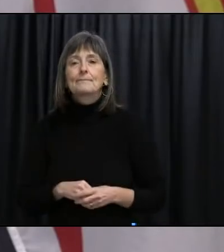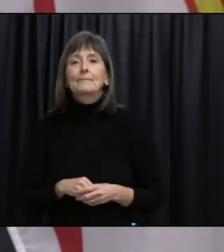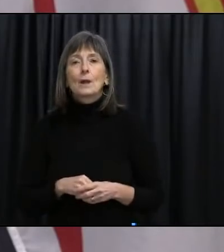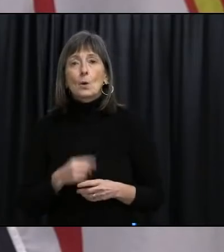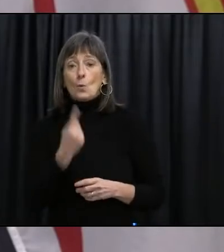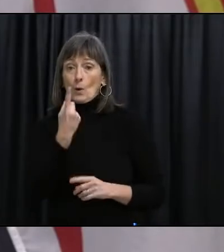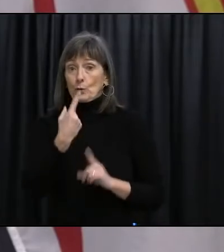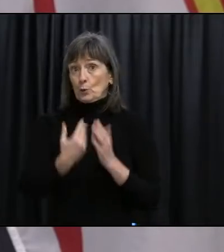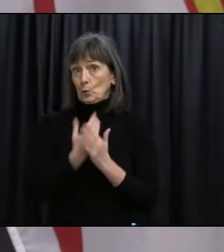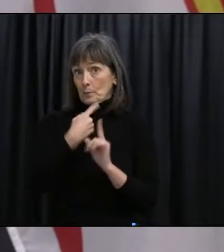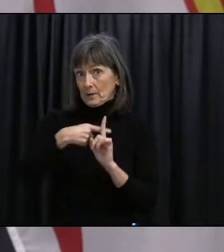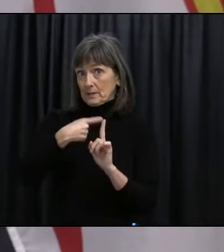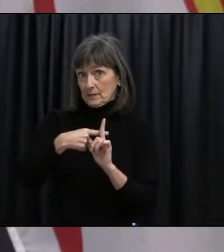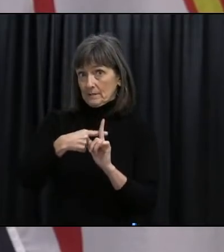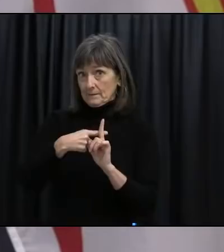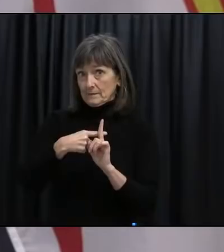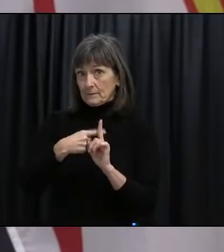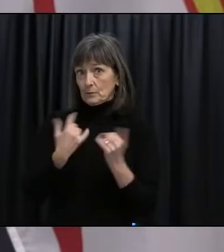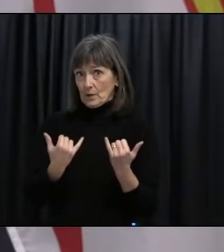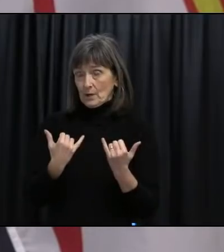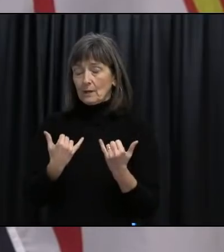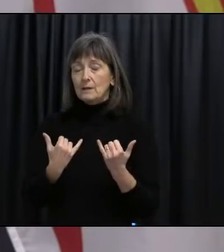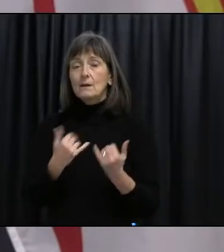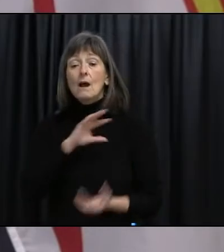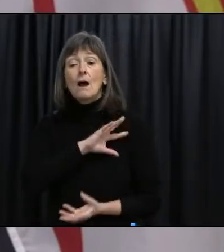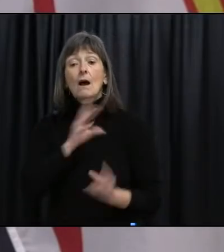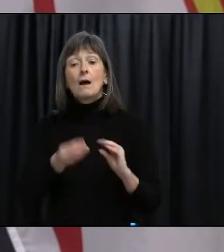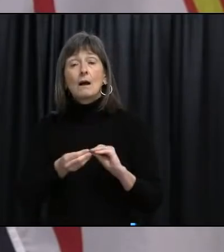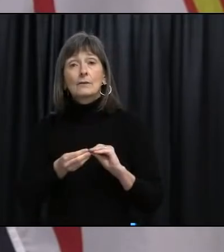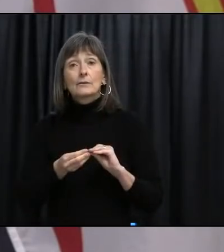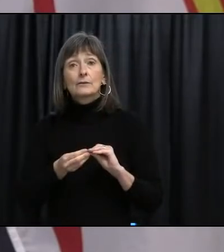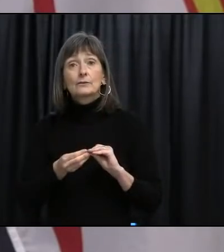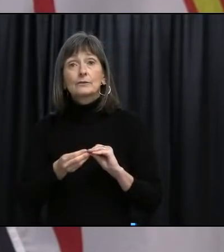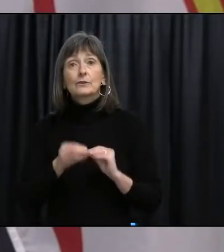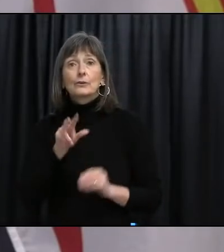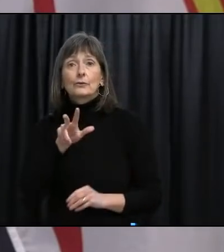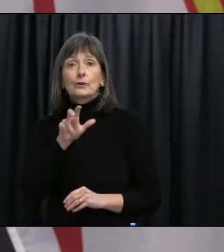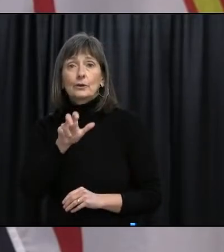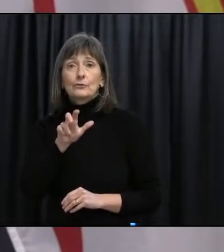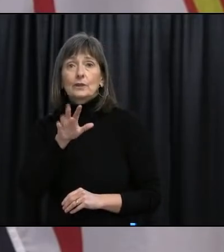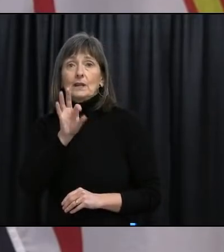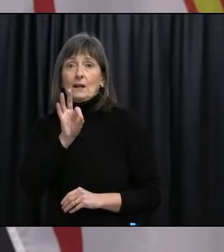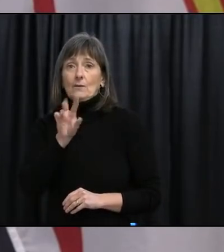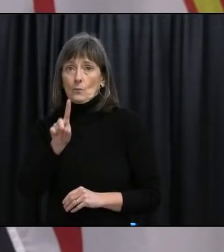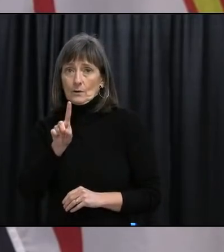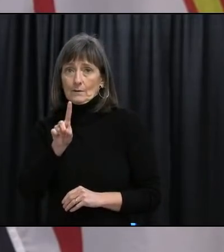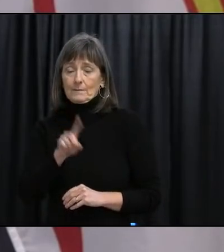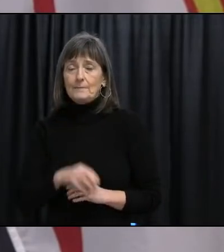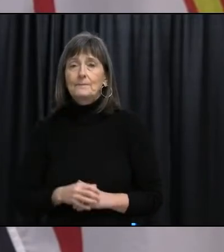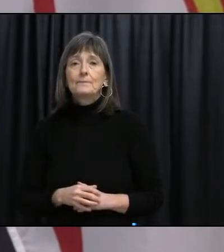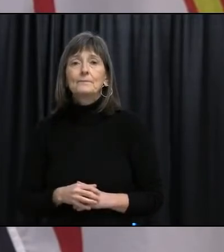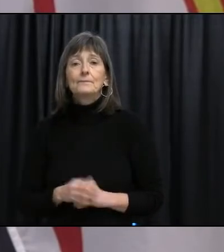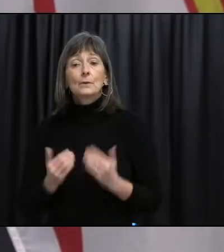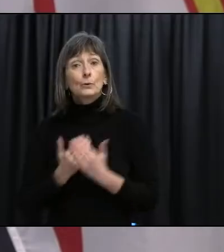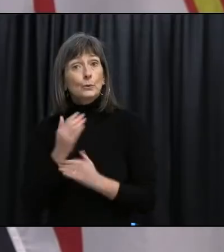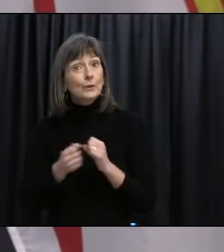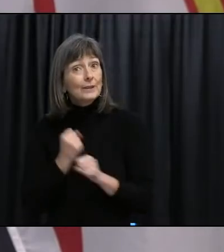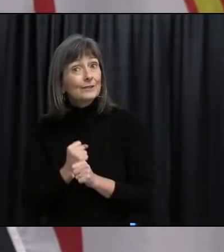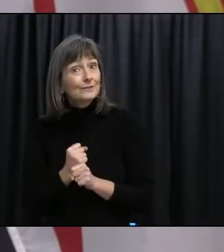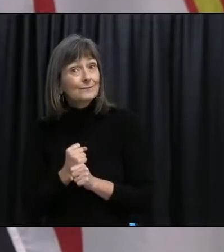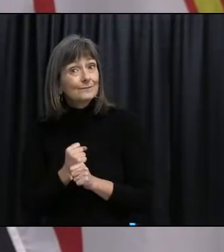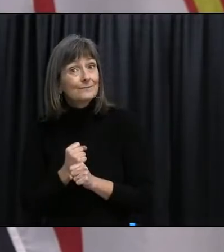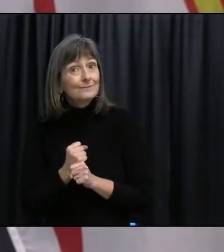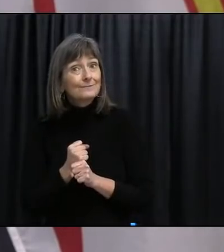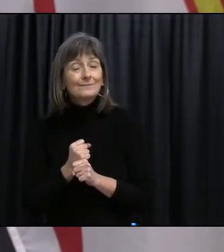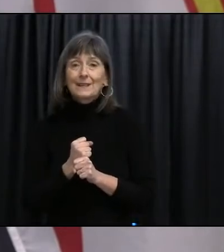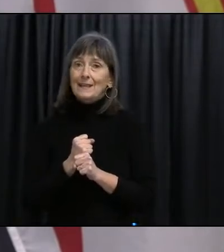have one new case since yesterday's media advisory, and the total number of cases in the province is 391. It's a new year, and we have a